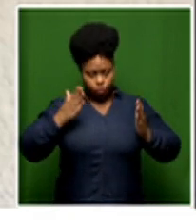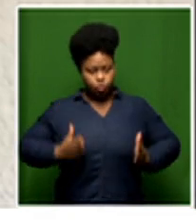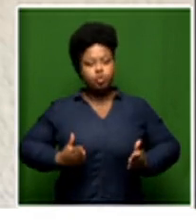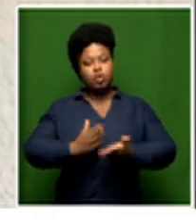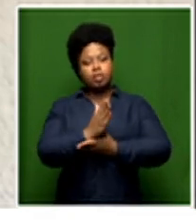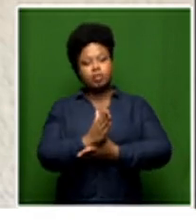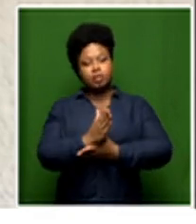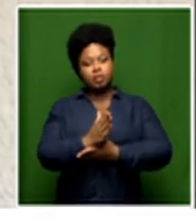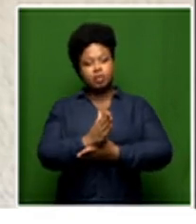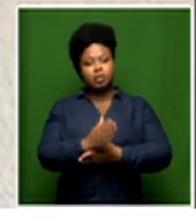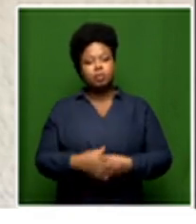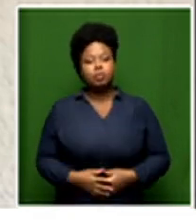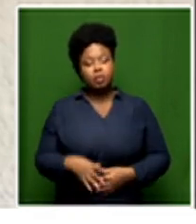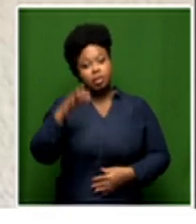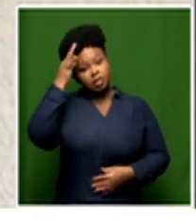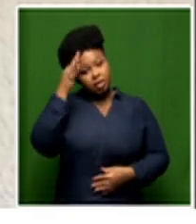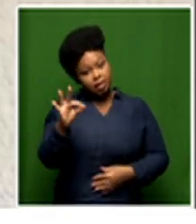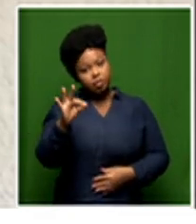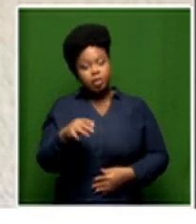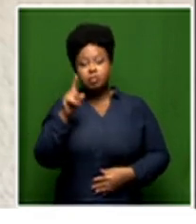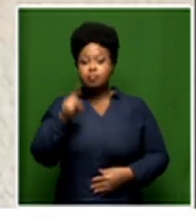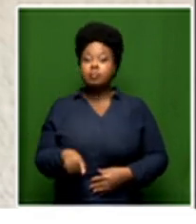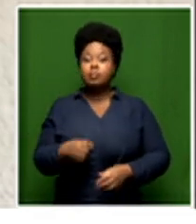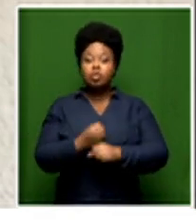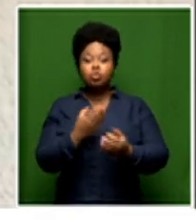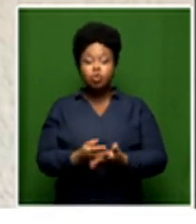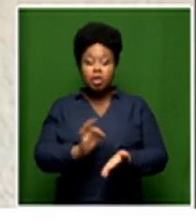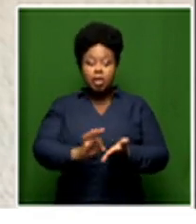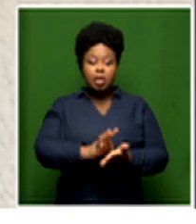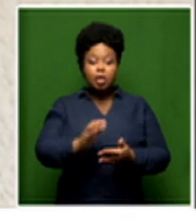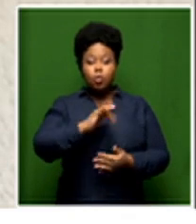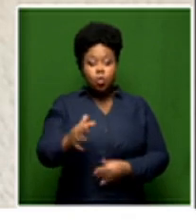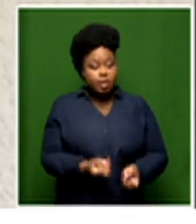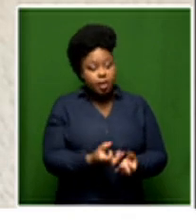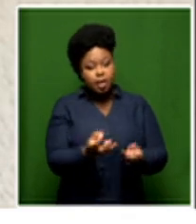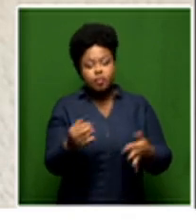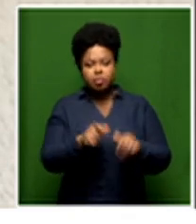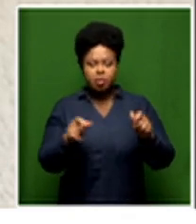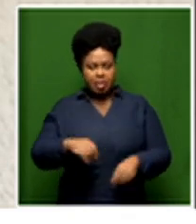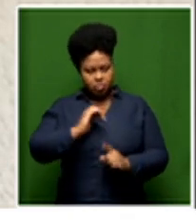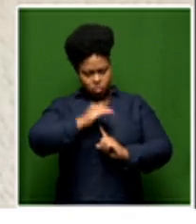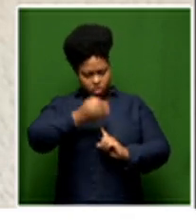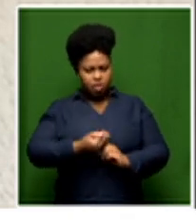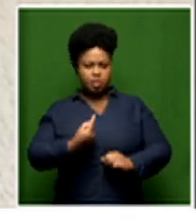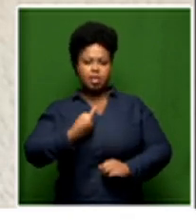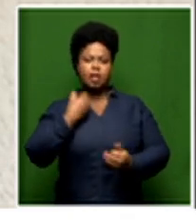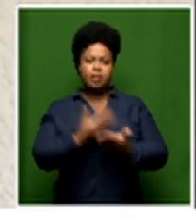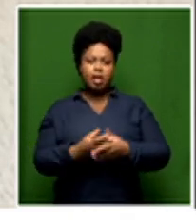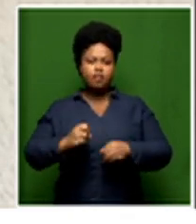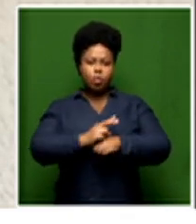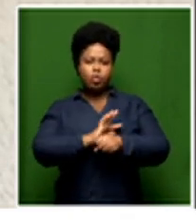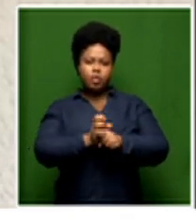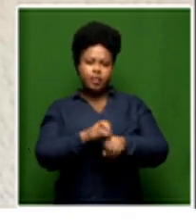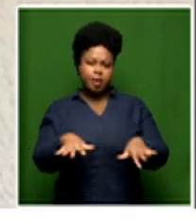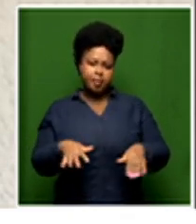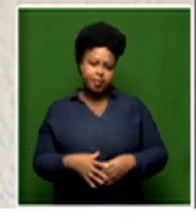right. So government must make sure they give clean water to people so they can protect themselves from the virus.